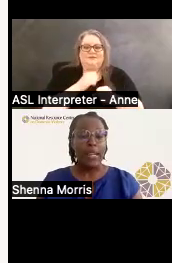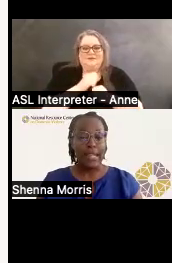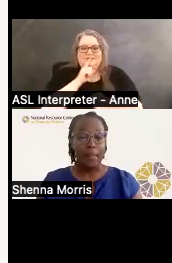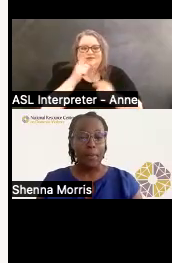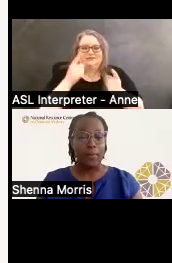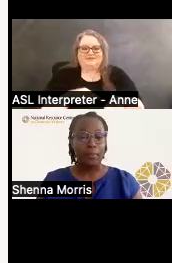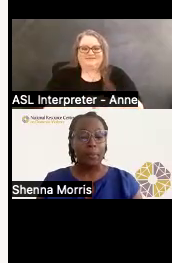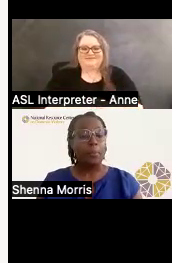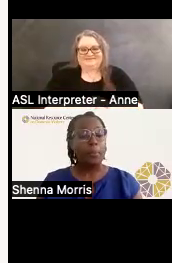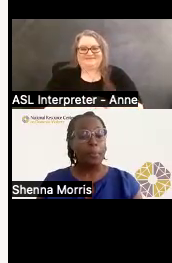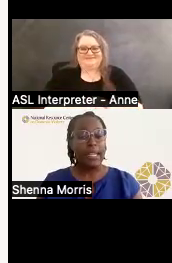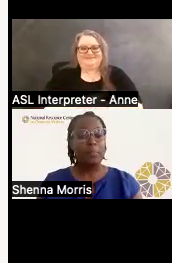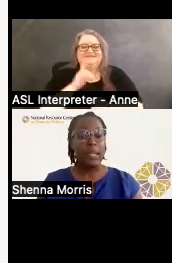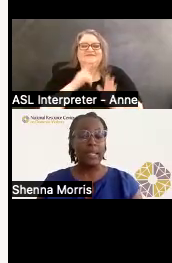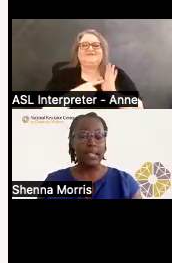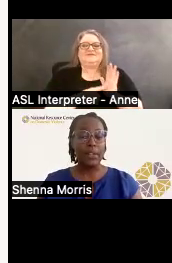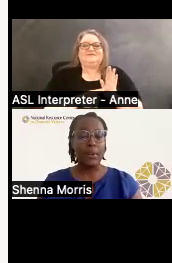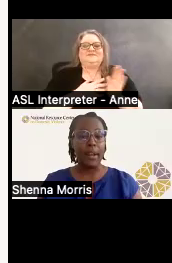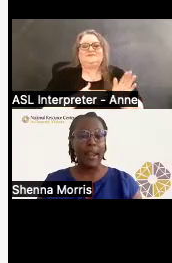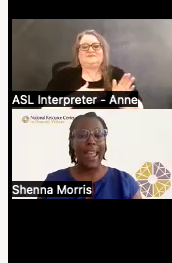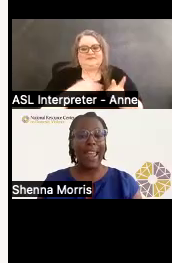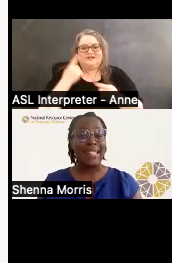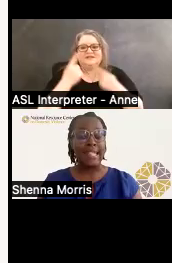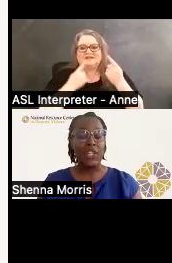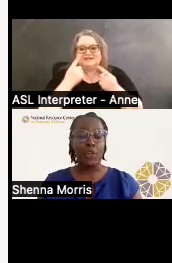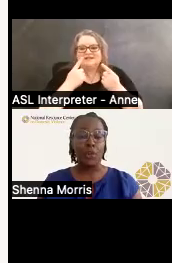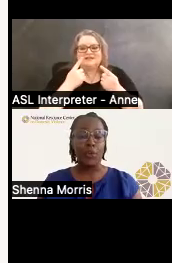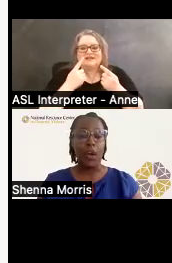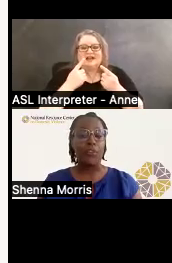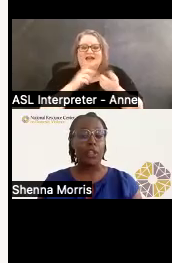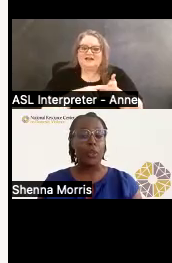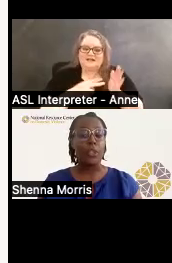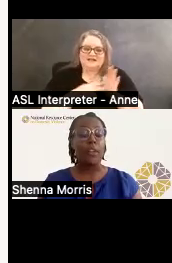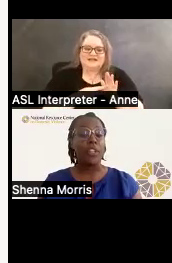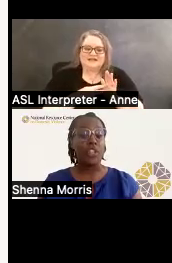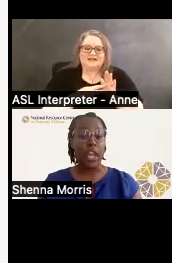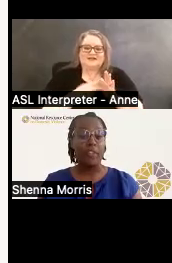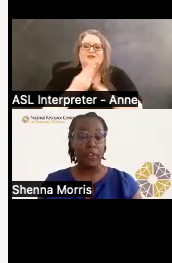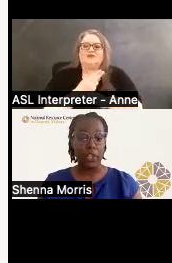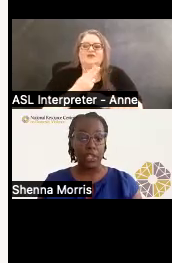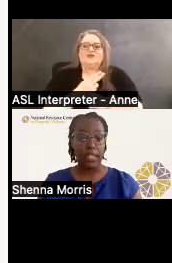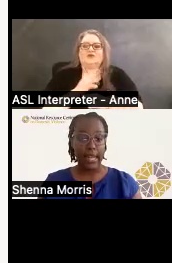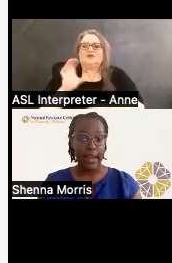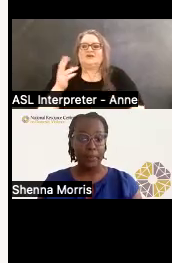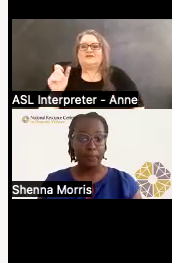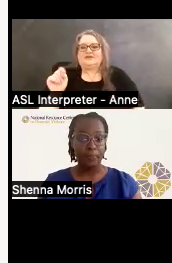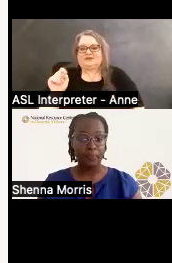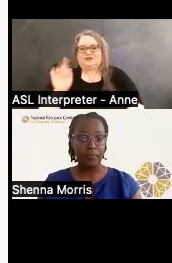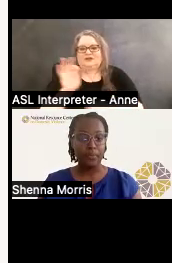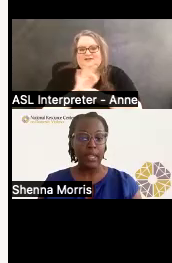For example, please be considerate and intentional of the use of the chat function